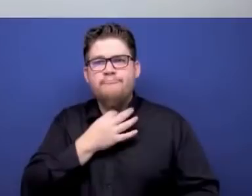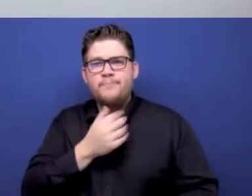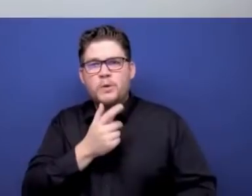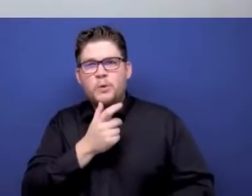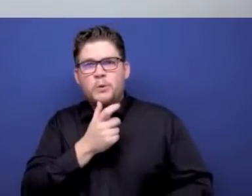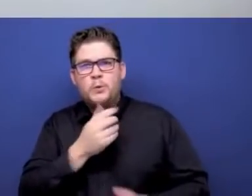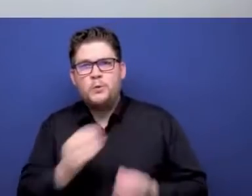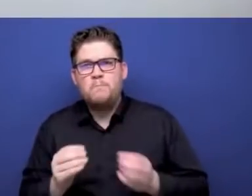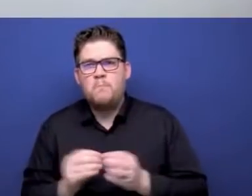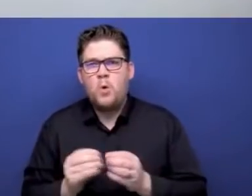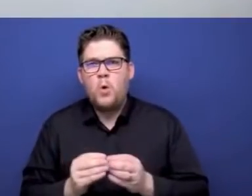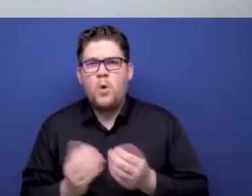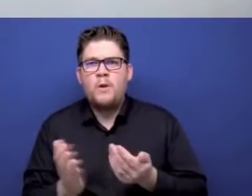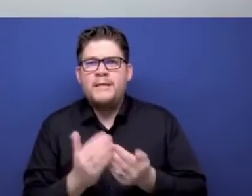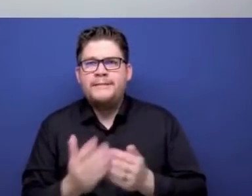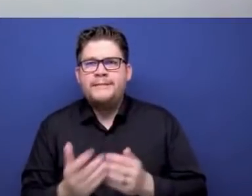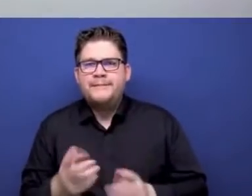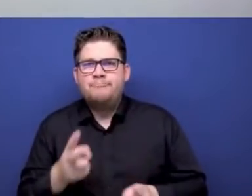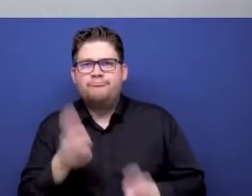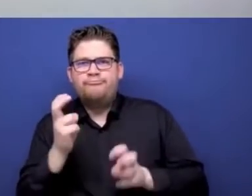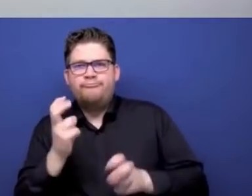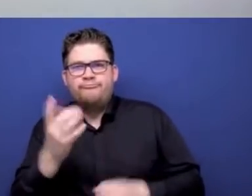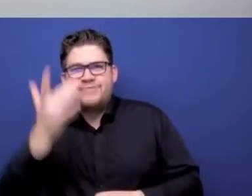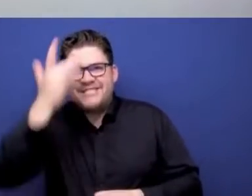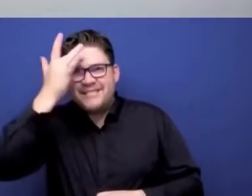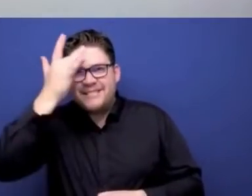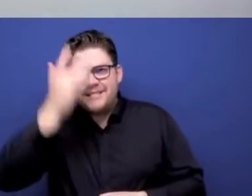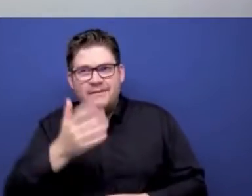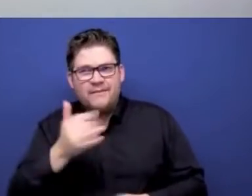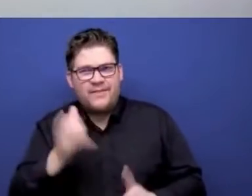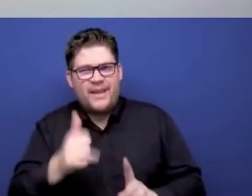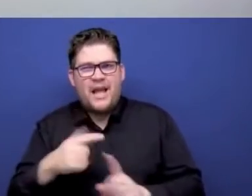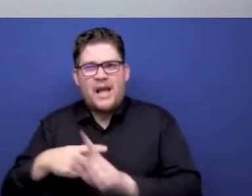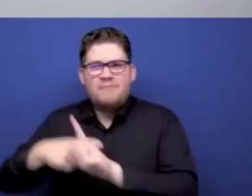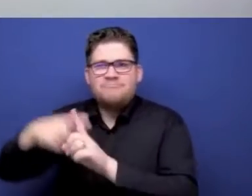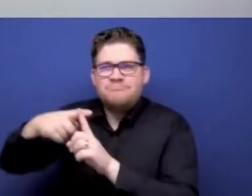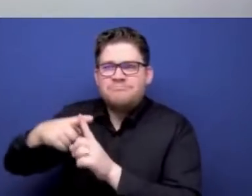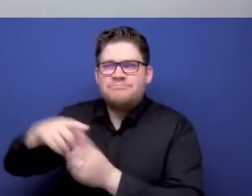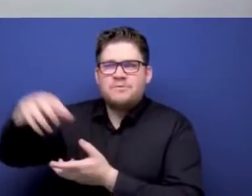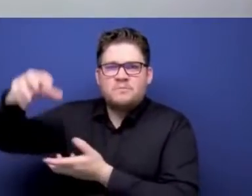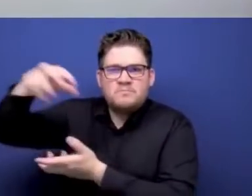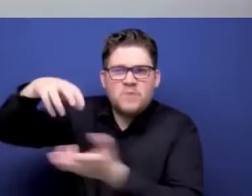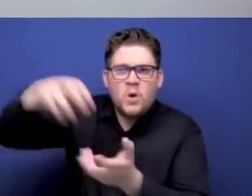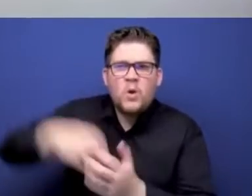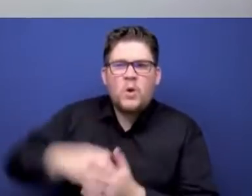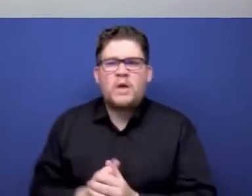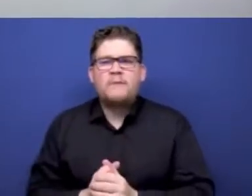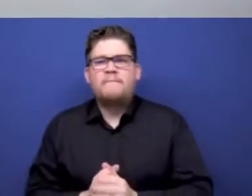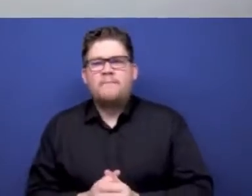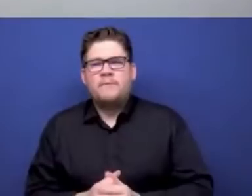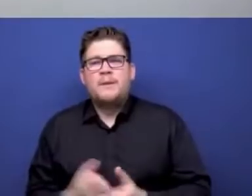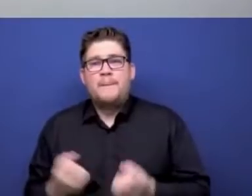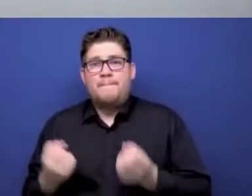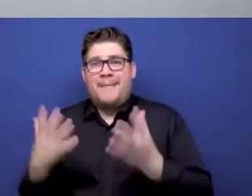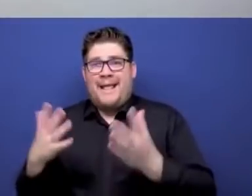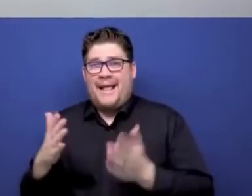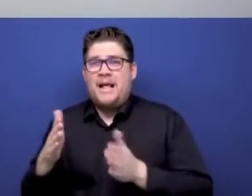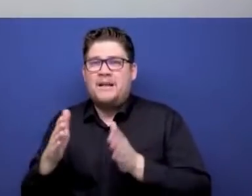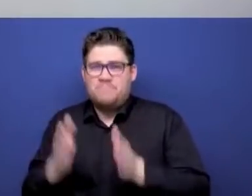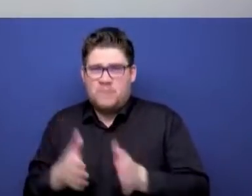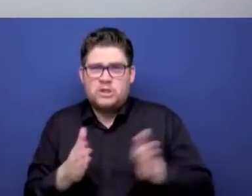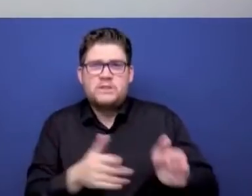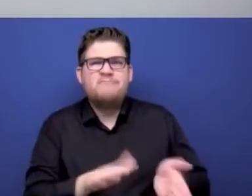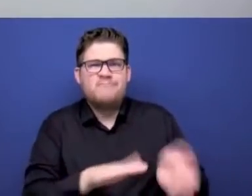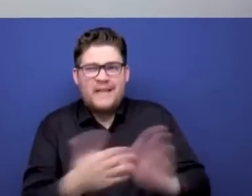conditions? And also, how many people so far have died because of the heat wave? Thank you so much for this. Thank